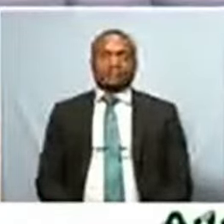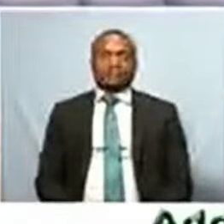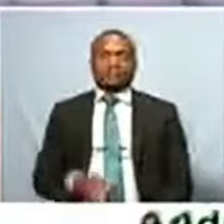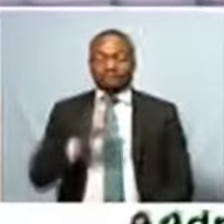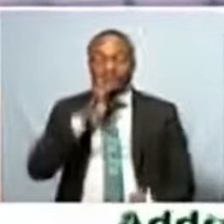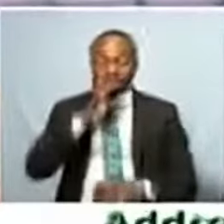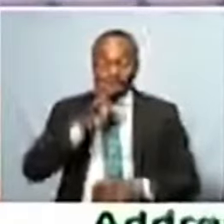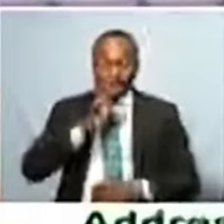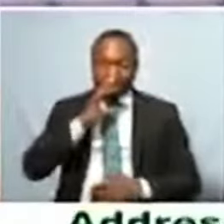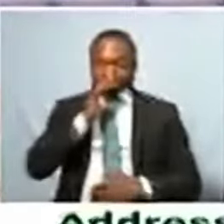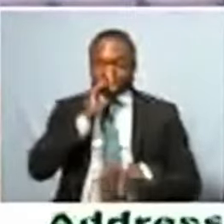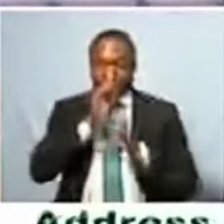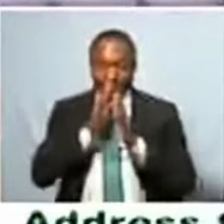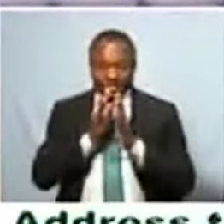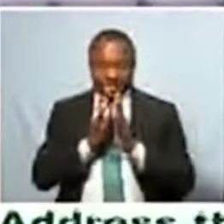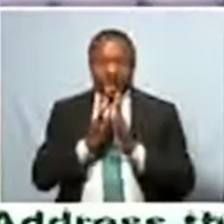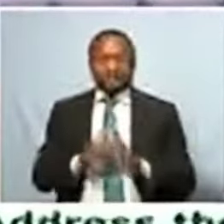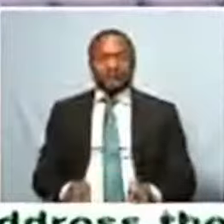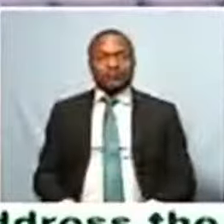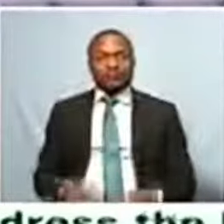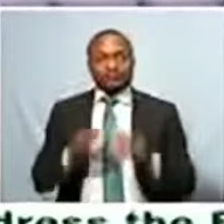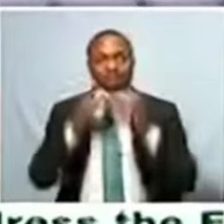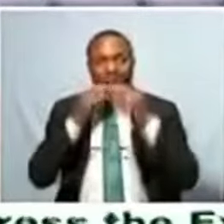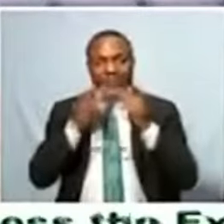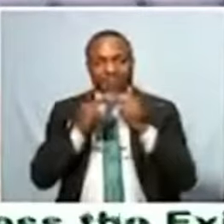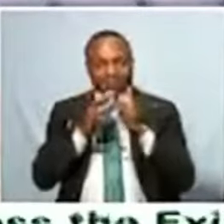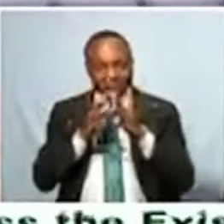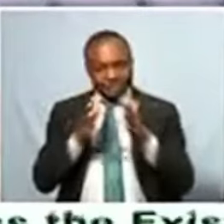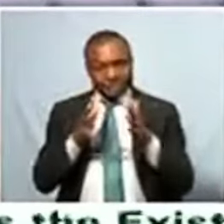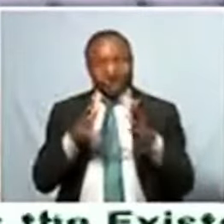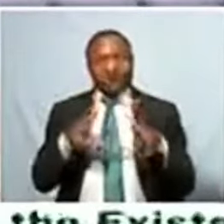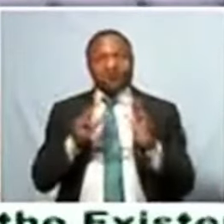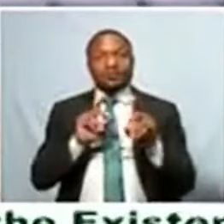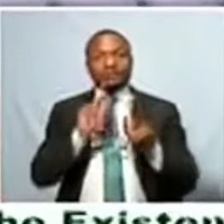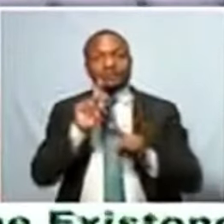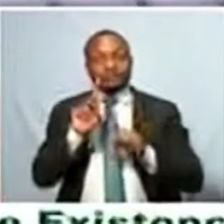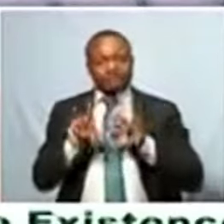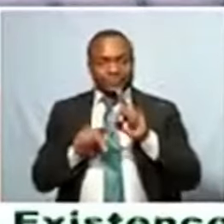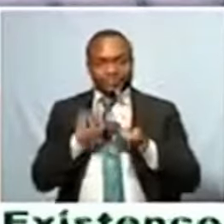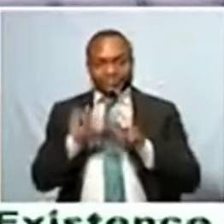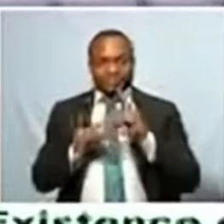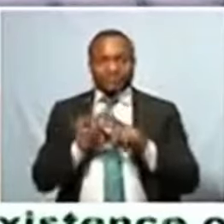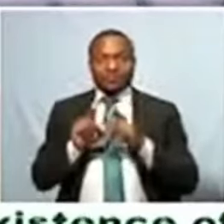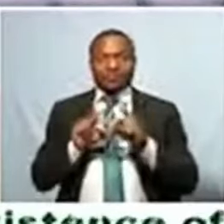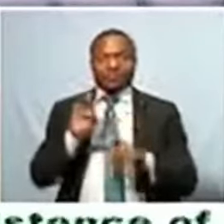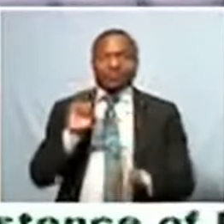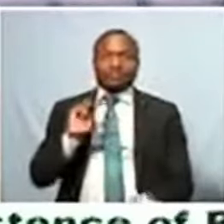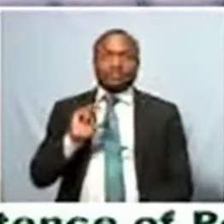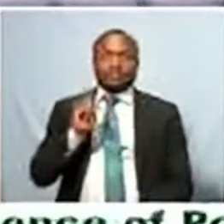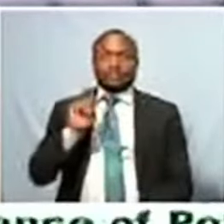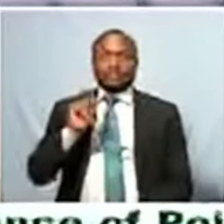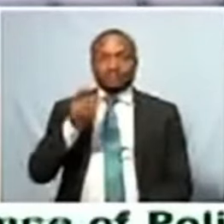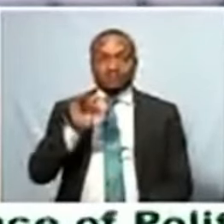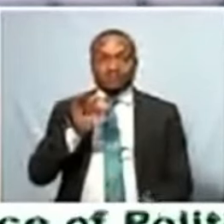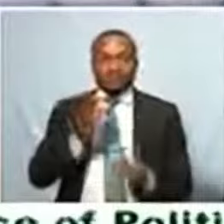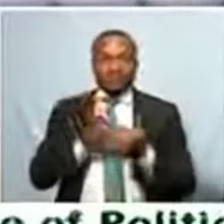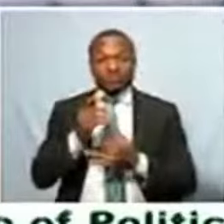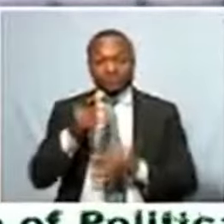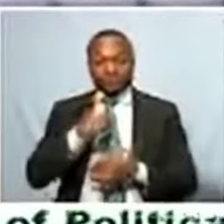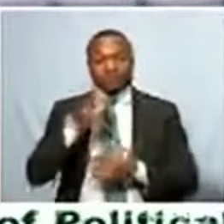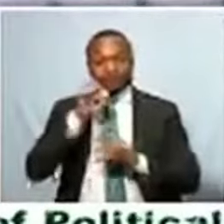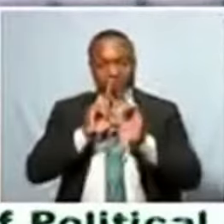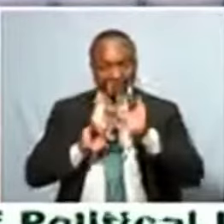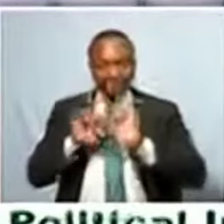Madam Speaker, thank you so very much for allowing the people of Mwandi, through me, to debate